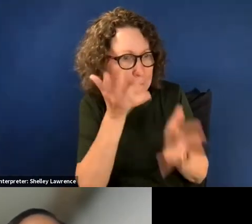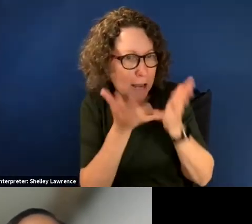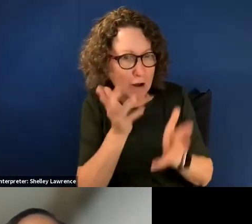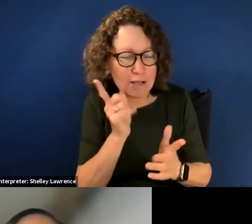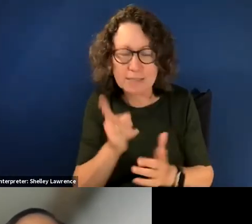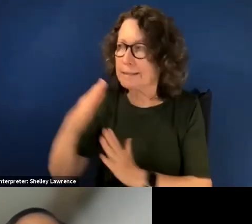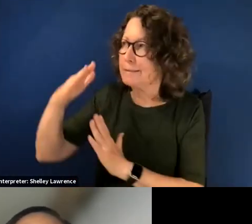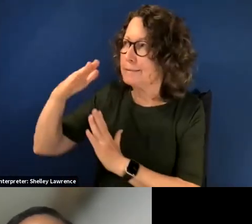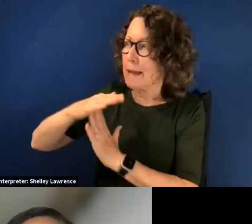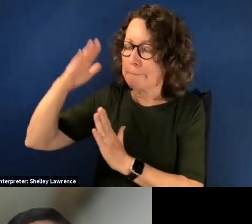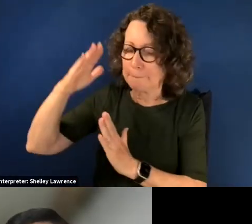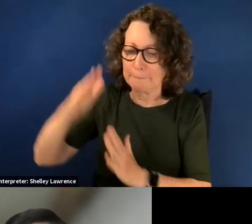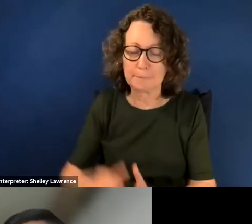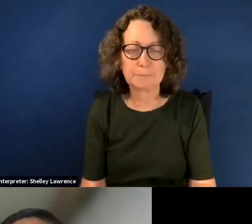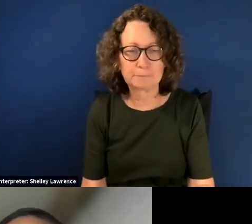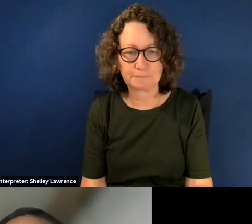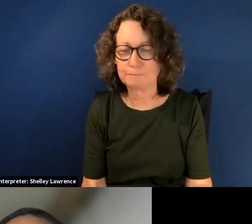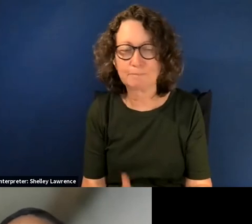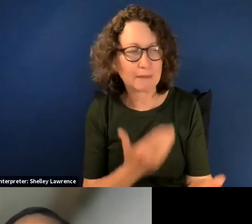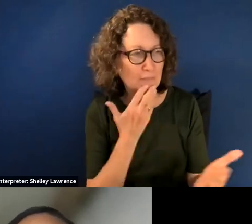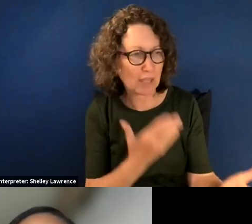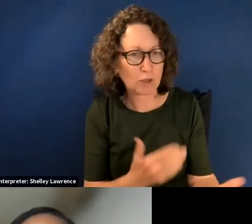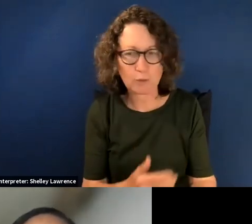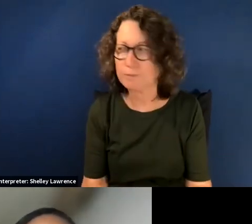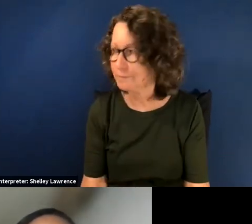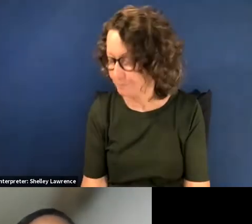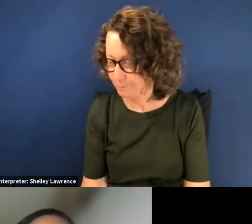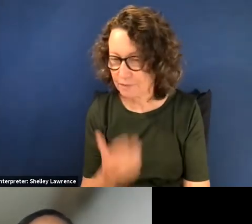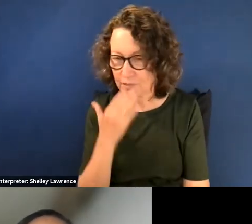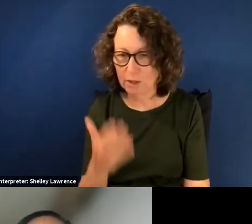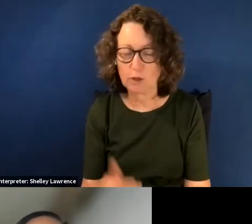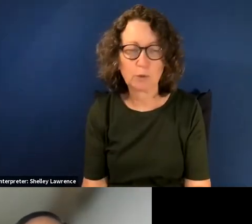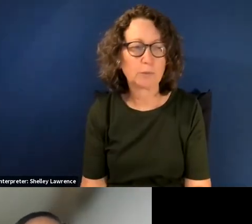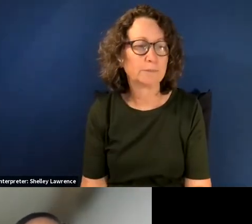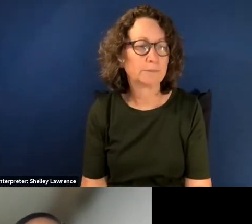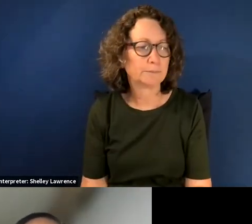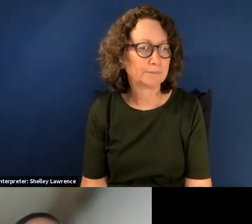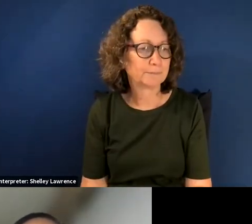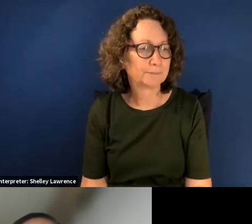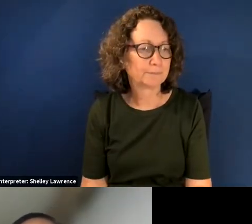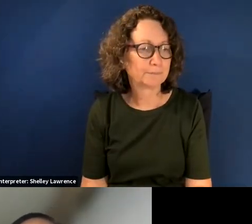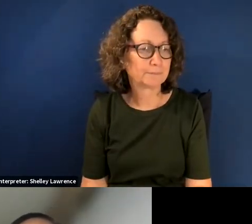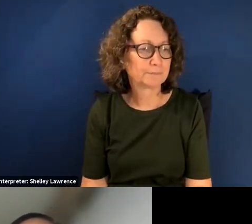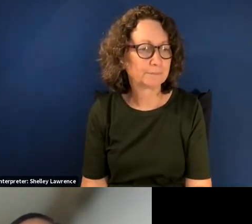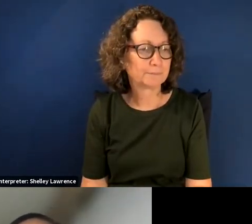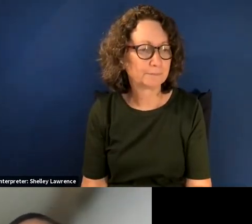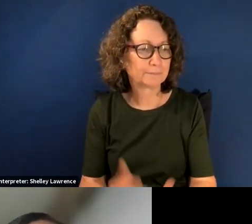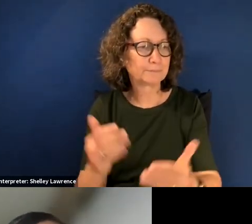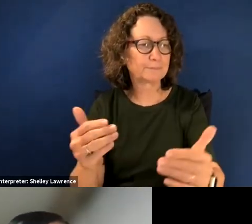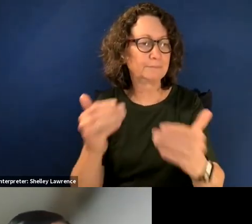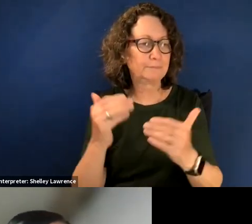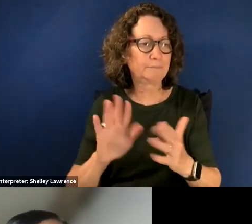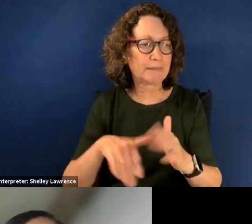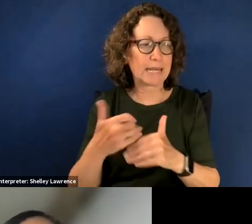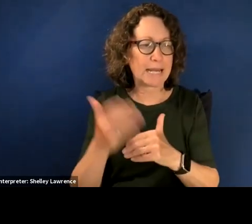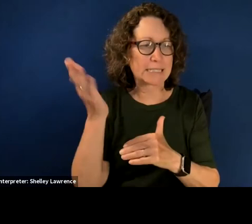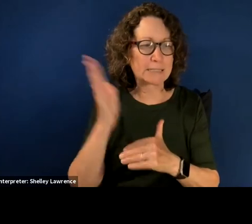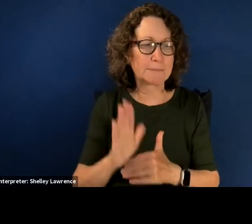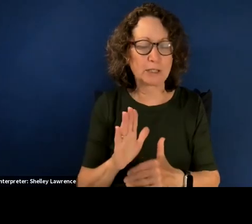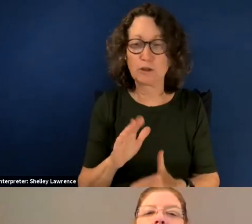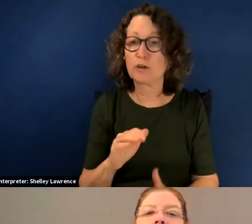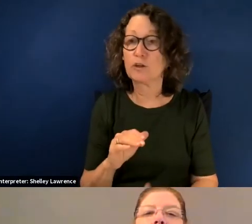bully each other for being different. Thank you. Thank you. Our next speaker is Juliette